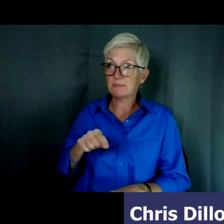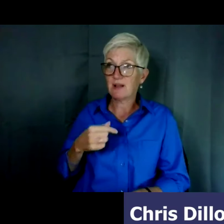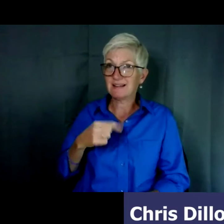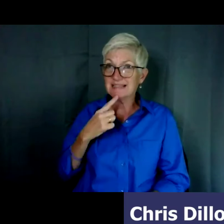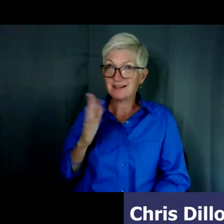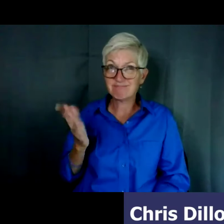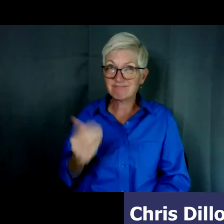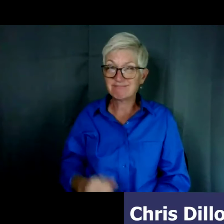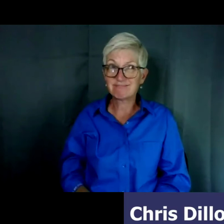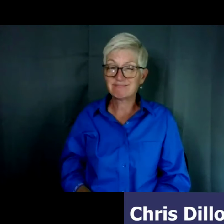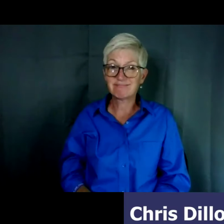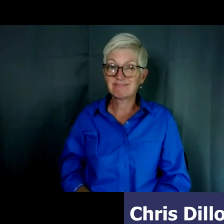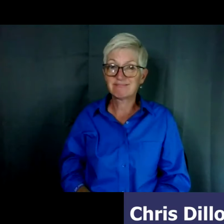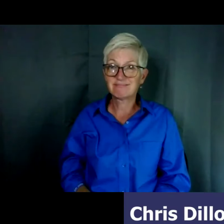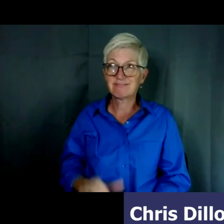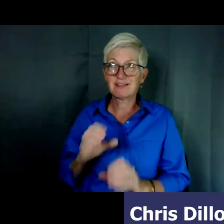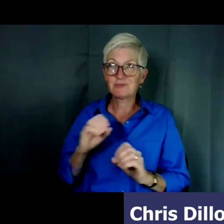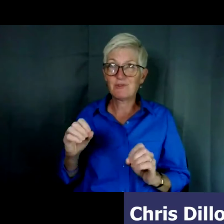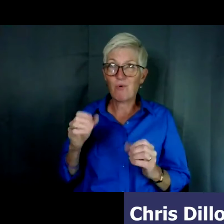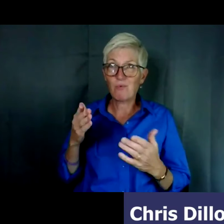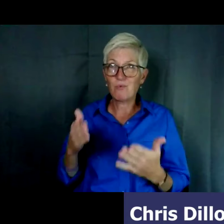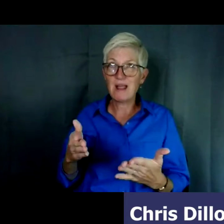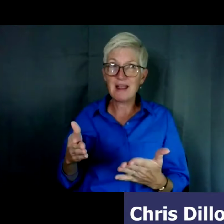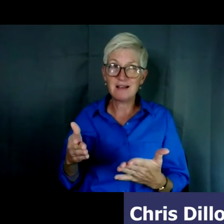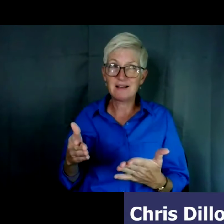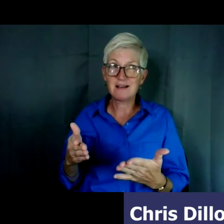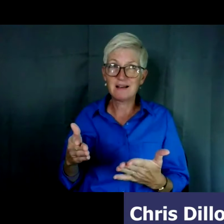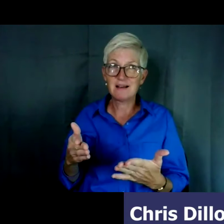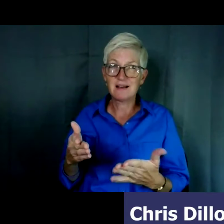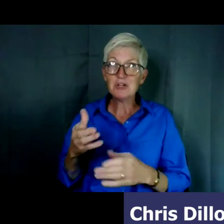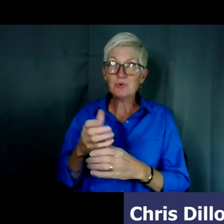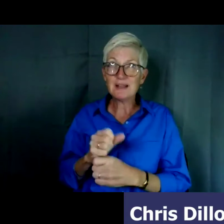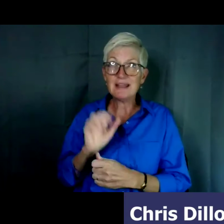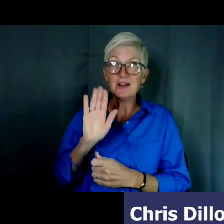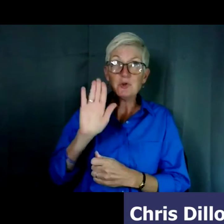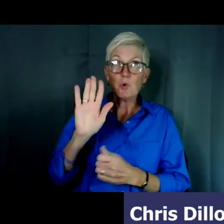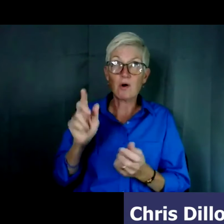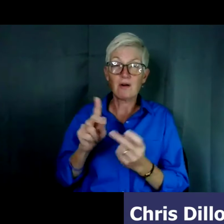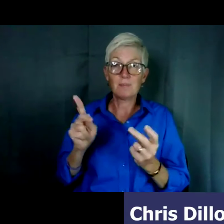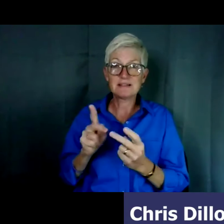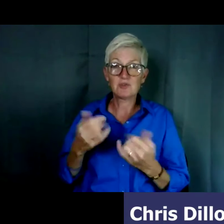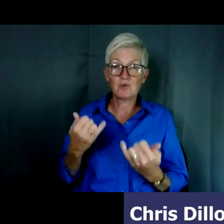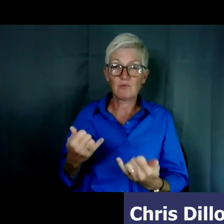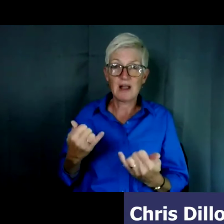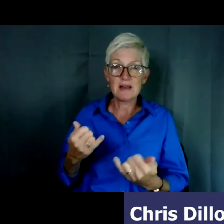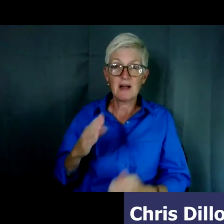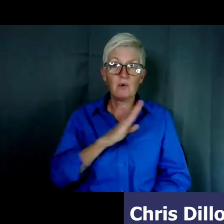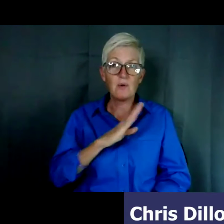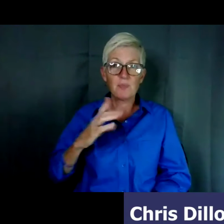said, there is no way that you guys could have gotten into the positions that you're at right now. The board of